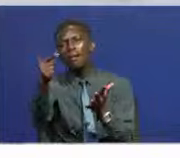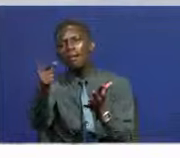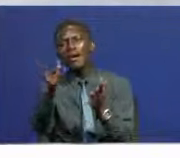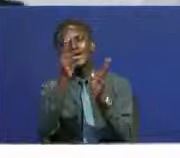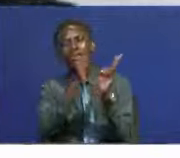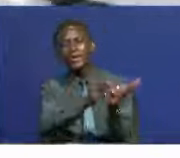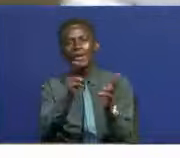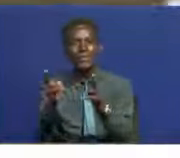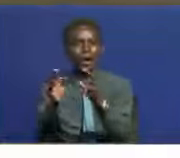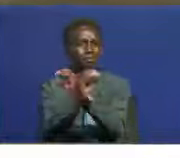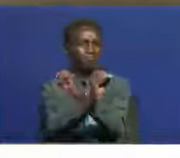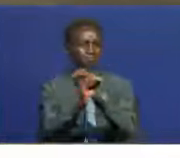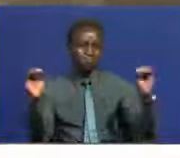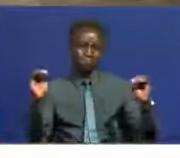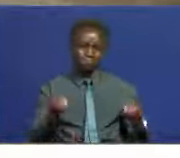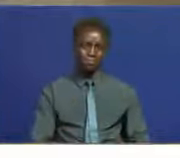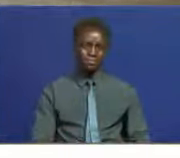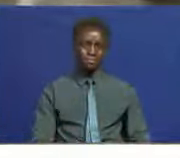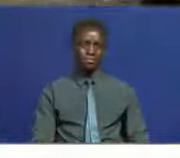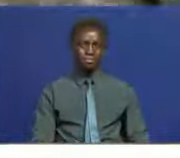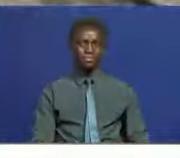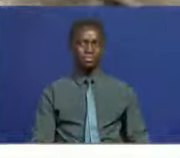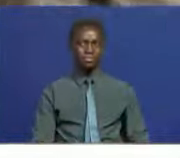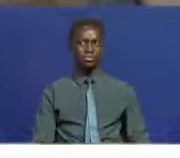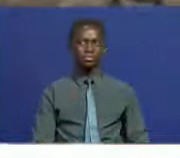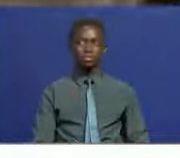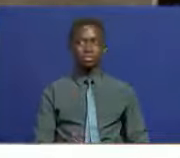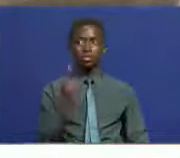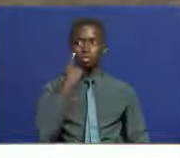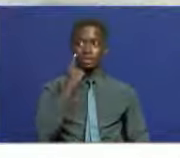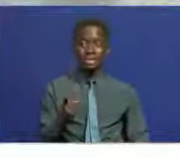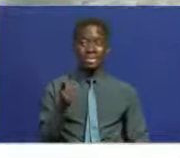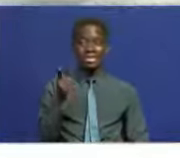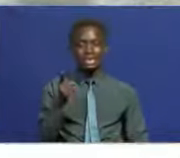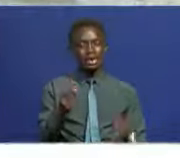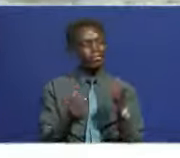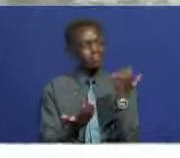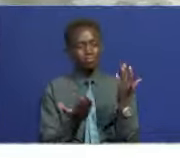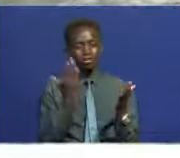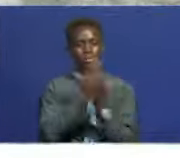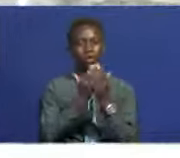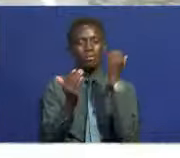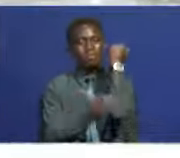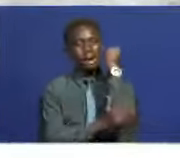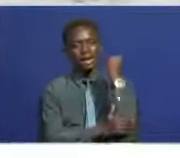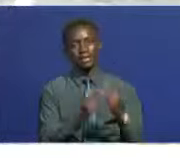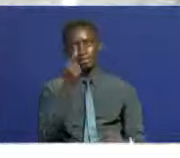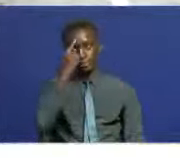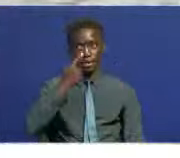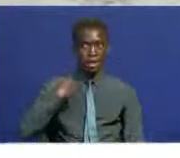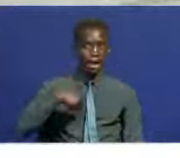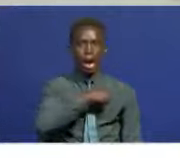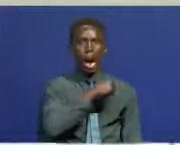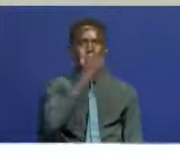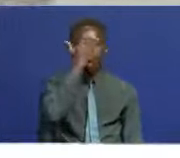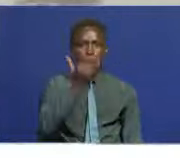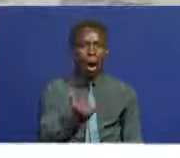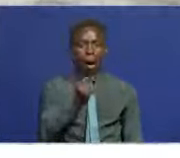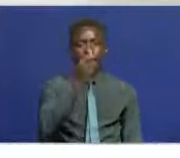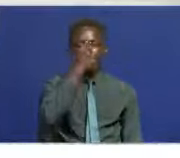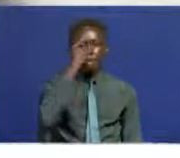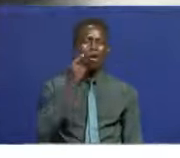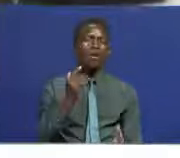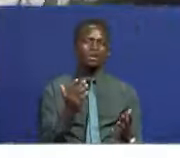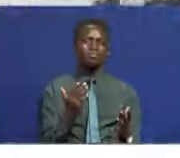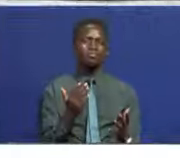the environment that we did. That will be a calamity for us. Because of our own actions. Because of our own action. Why am I